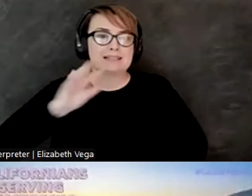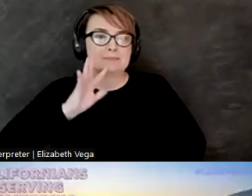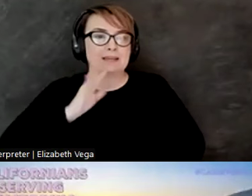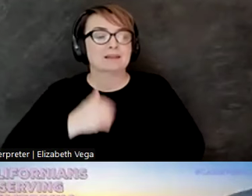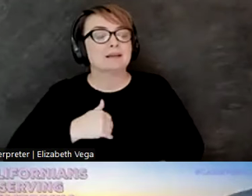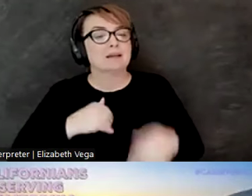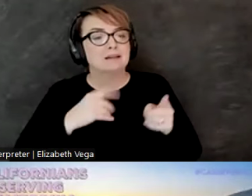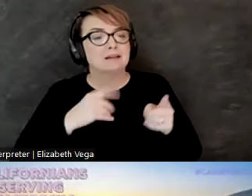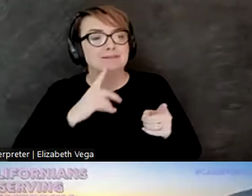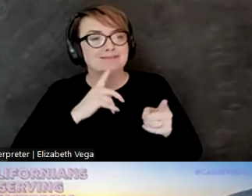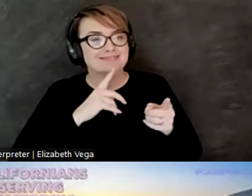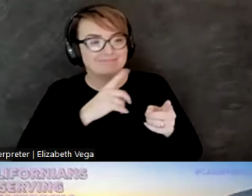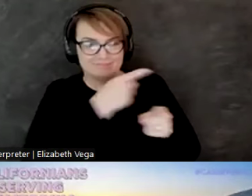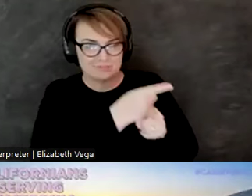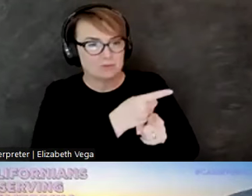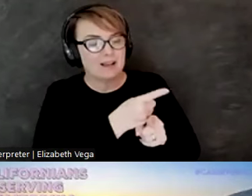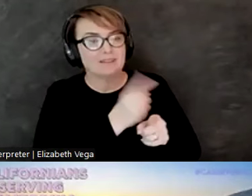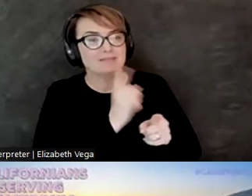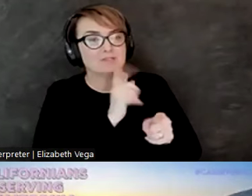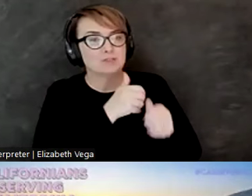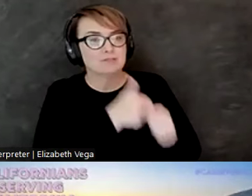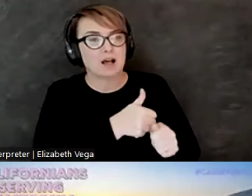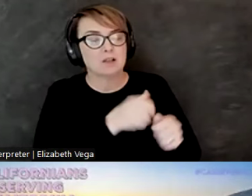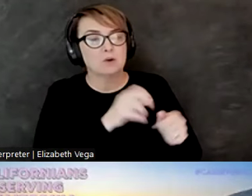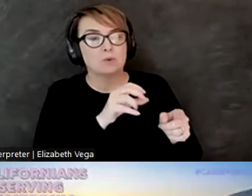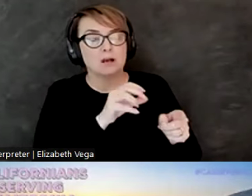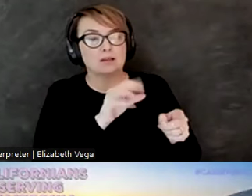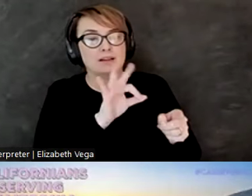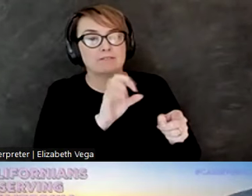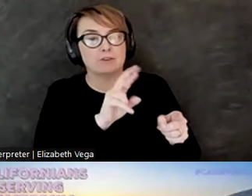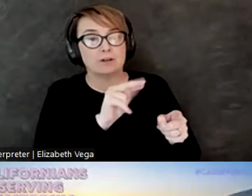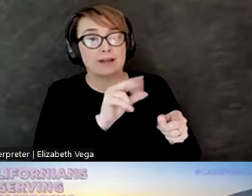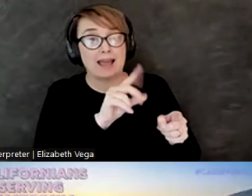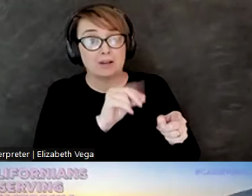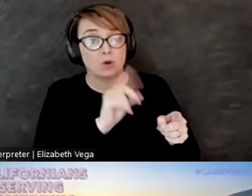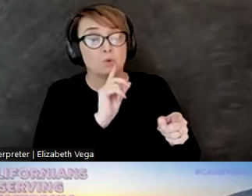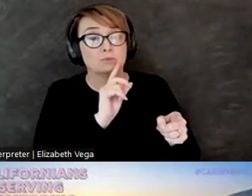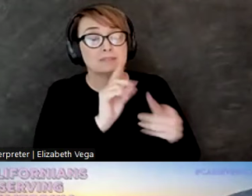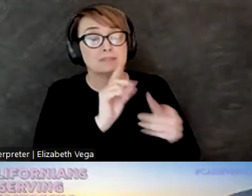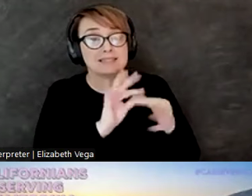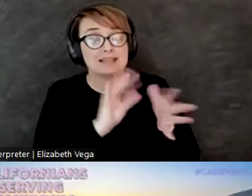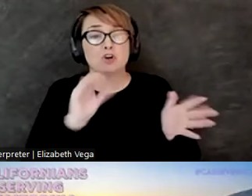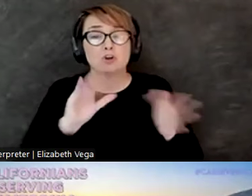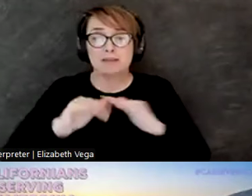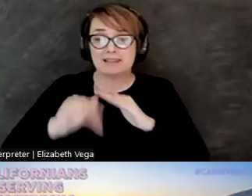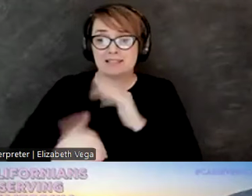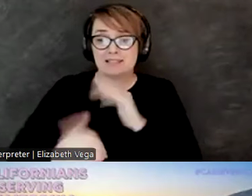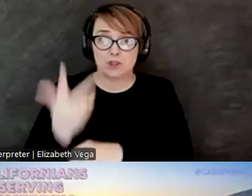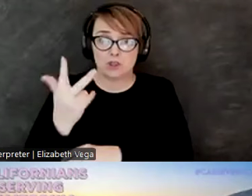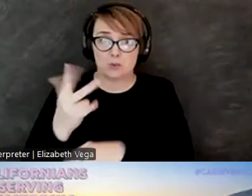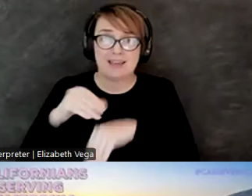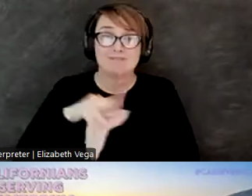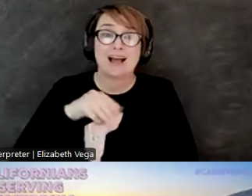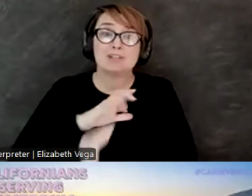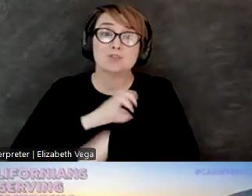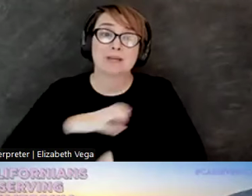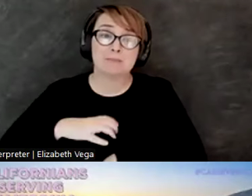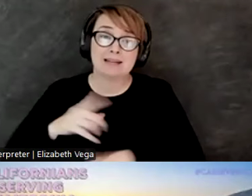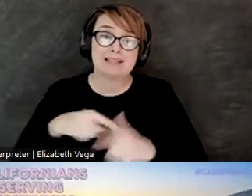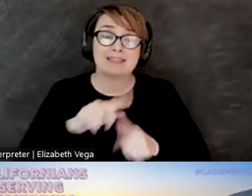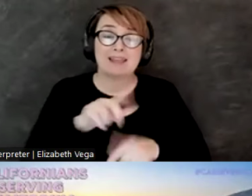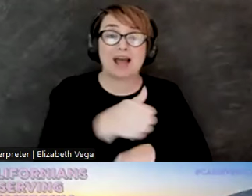what Fernando's saying, it could be less than three advisory committee members with other members who are not advisory committee members.